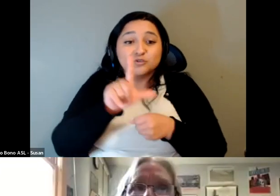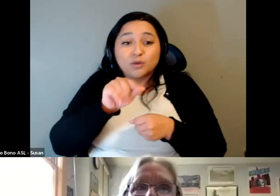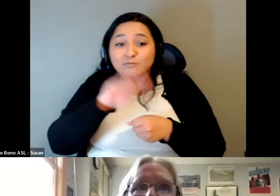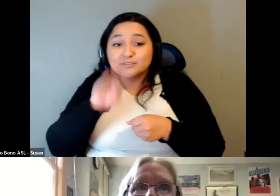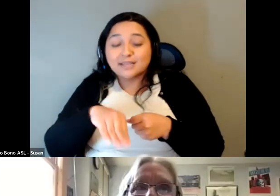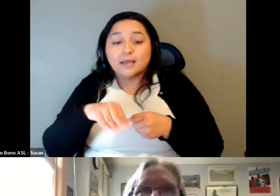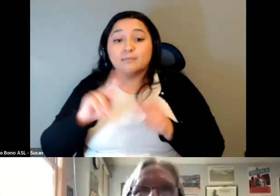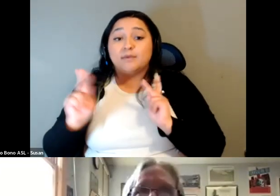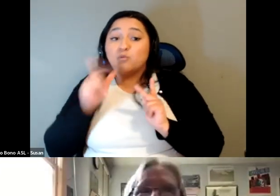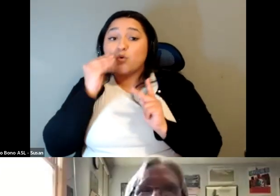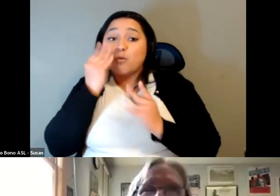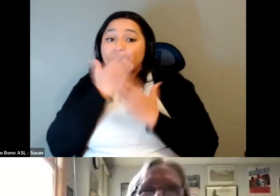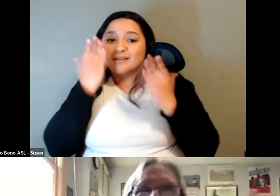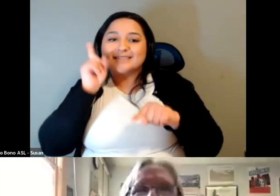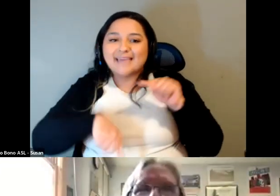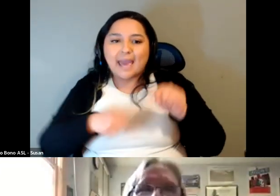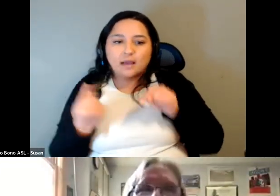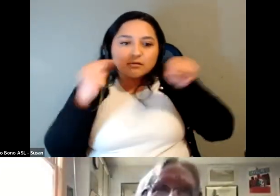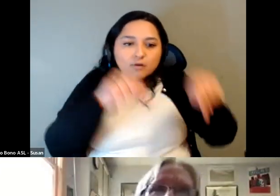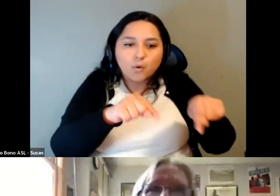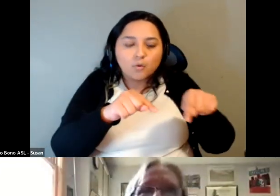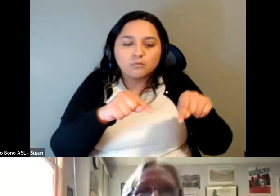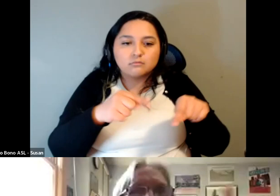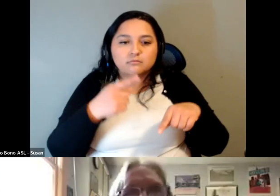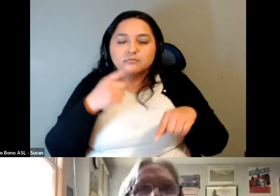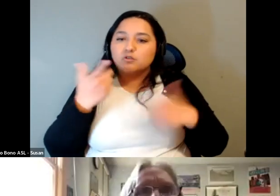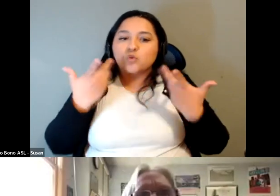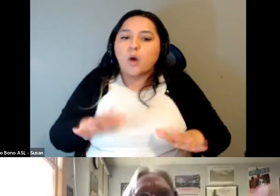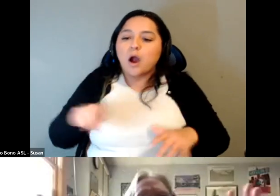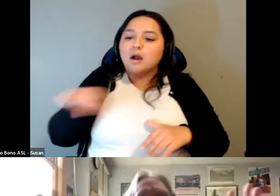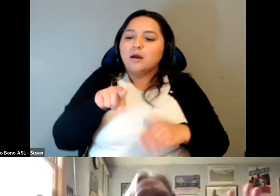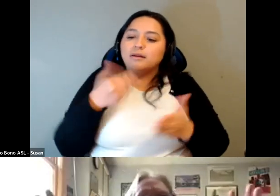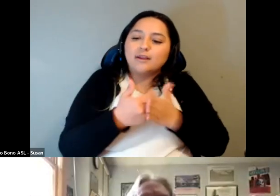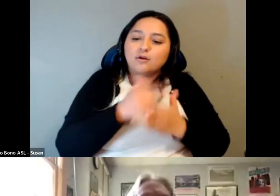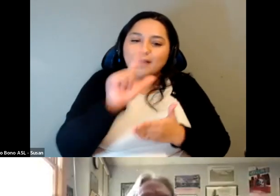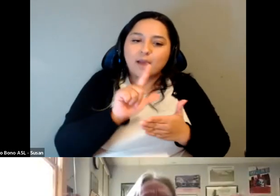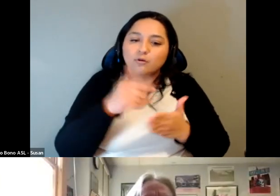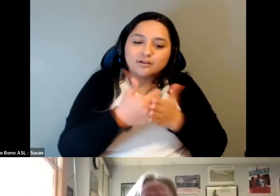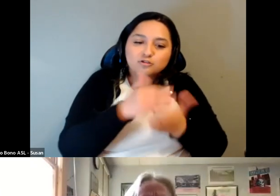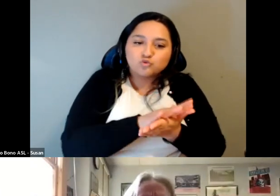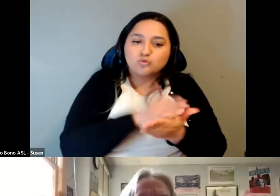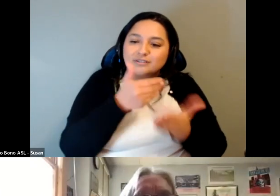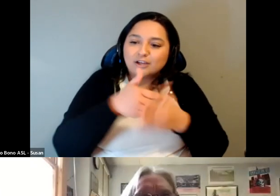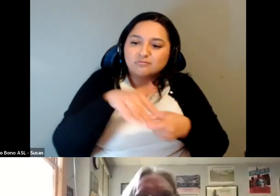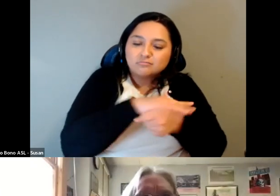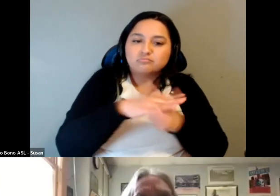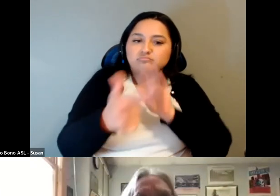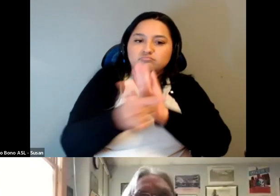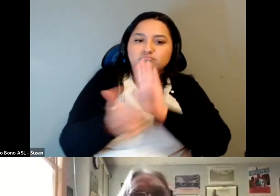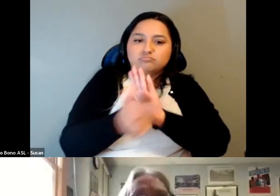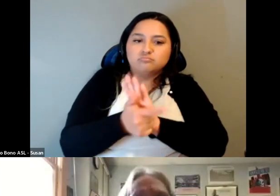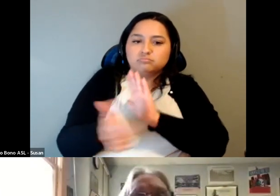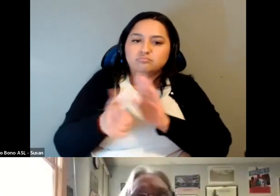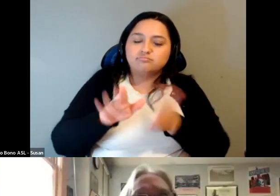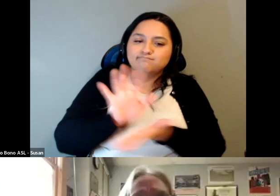community members because they don't want them near a library. They don't want them near a school. They don't want them near an AT. How can you take a group of